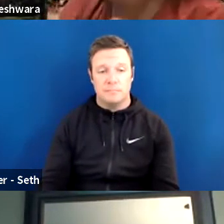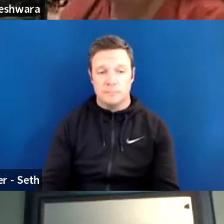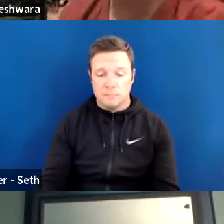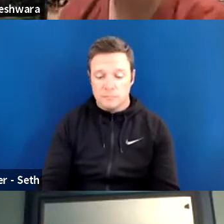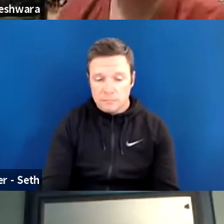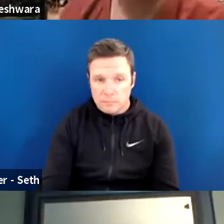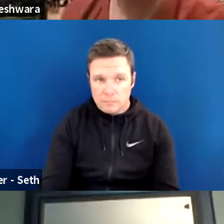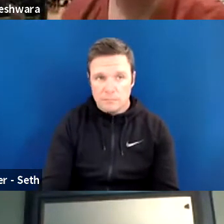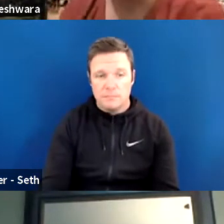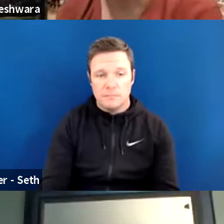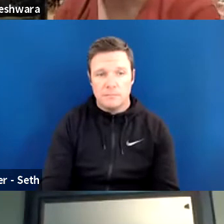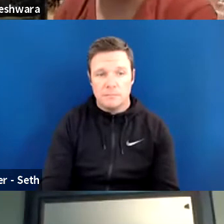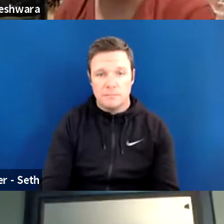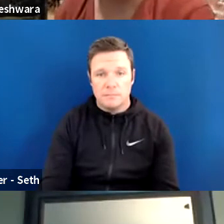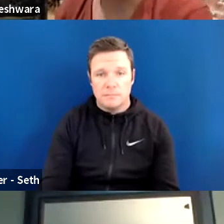Okay.